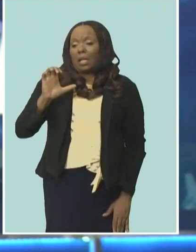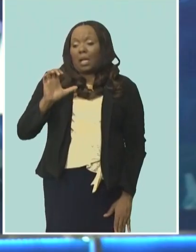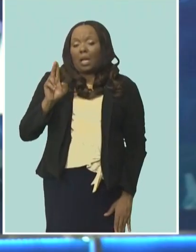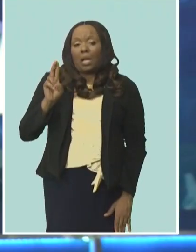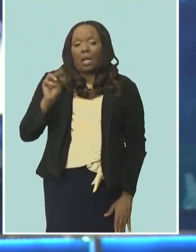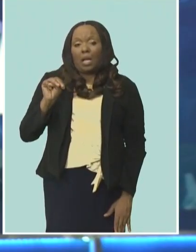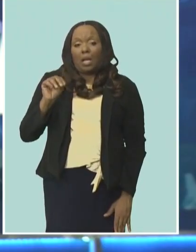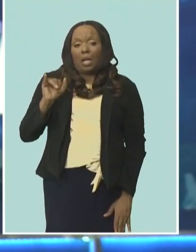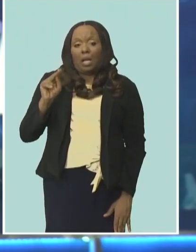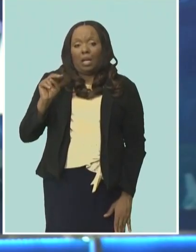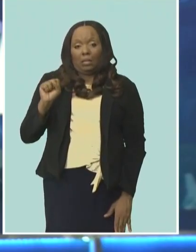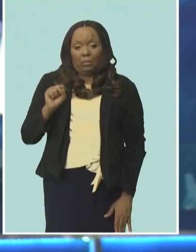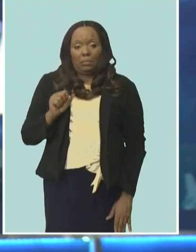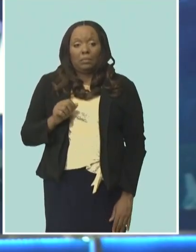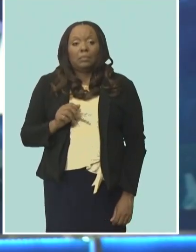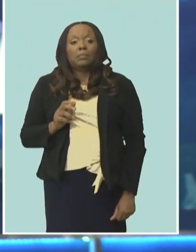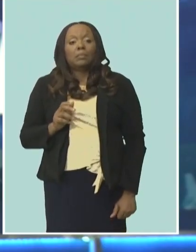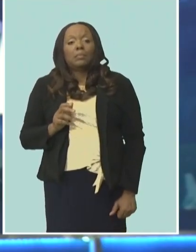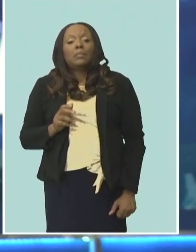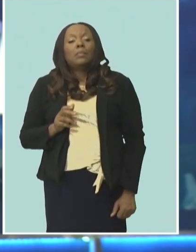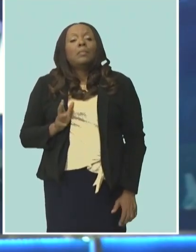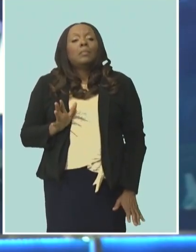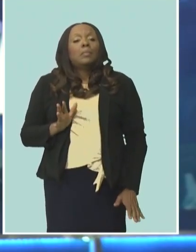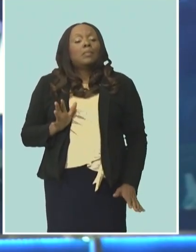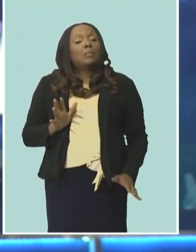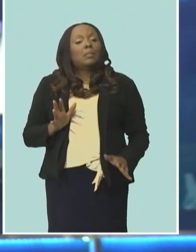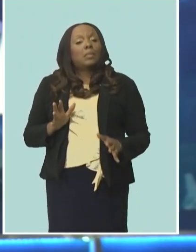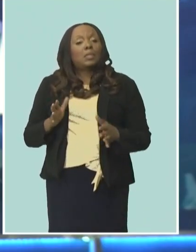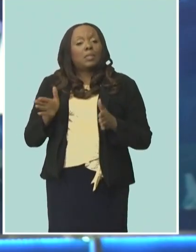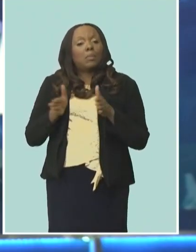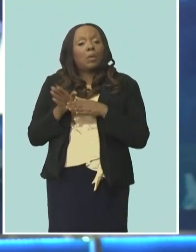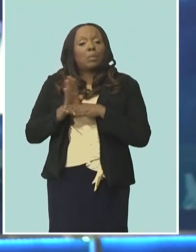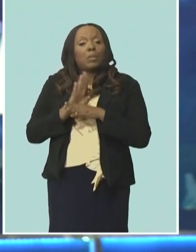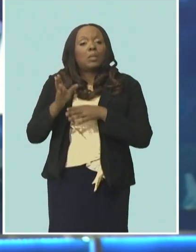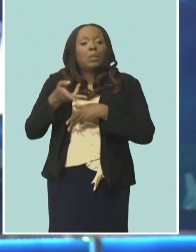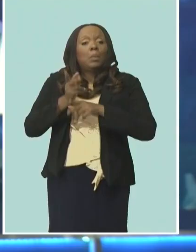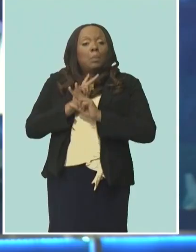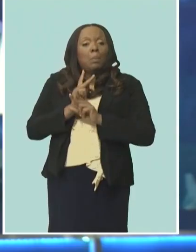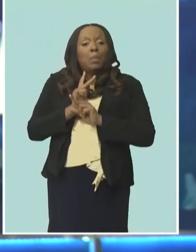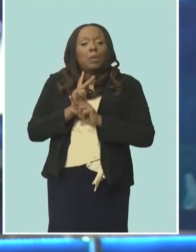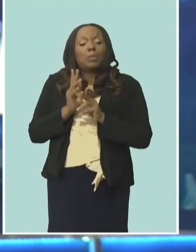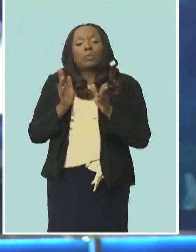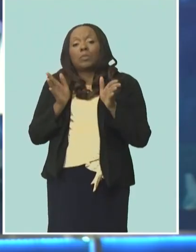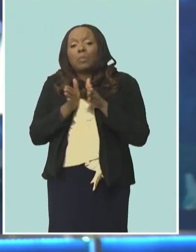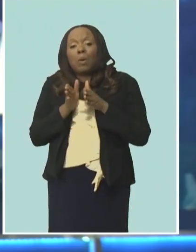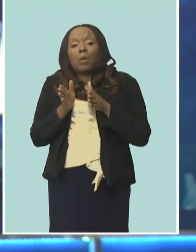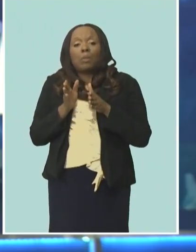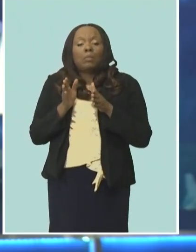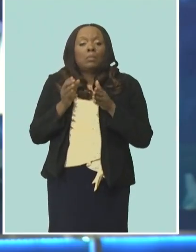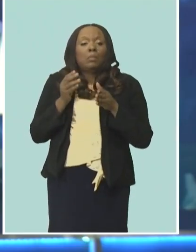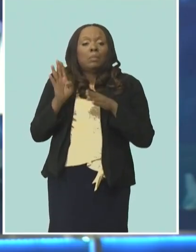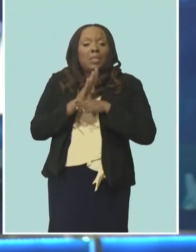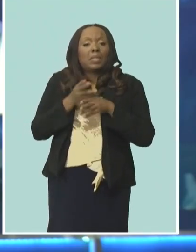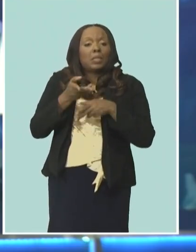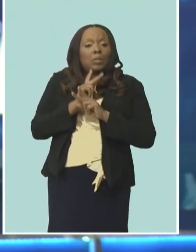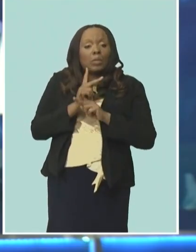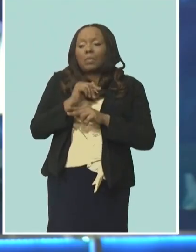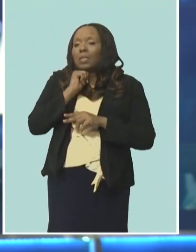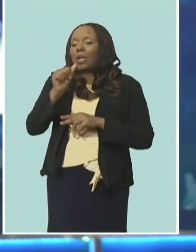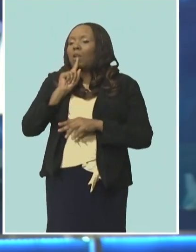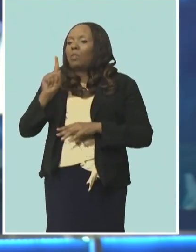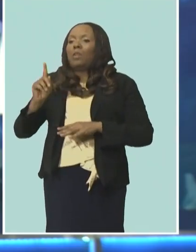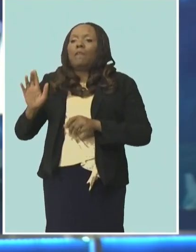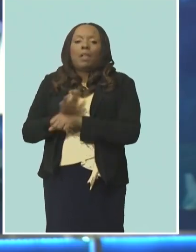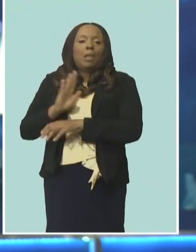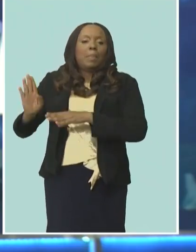are operating on 12.5% personal loans instead of commercial loans. She says those in the business community know